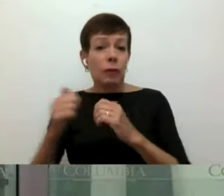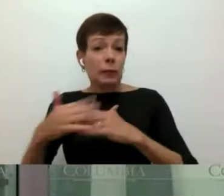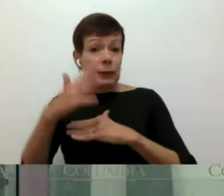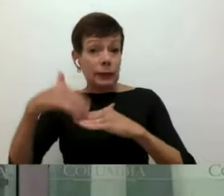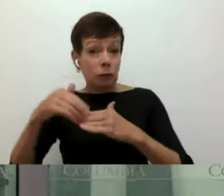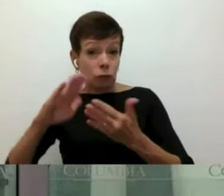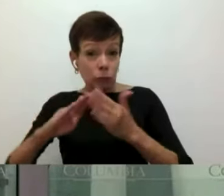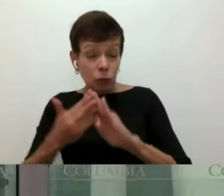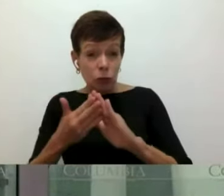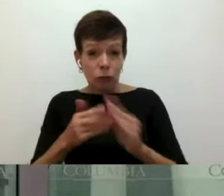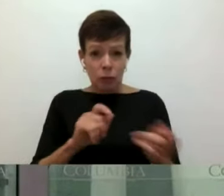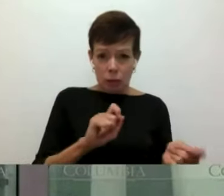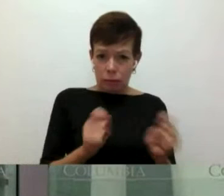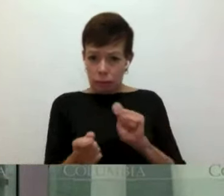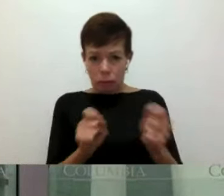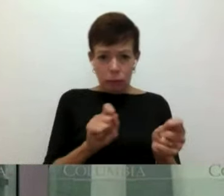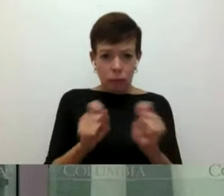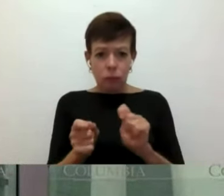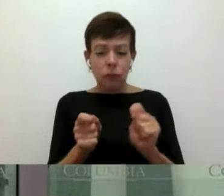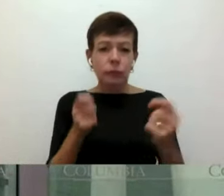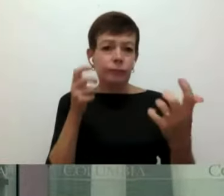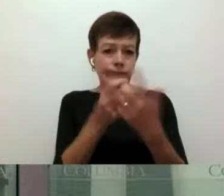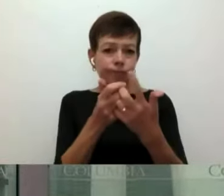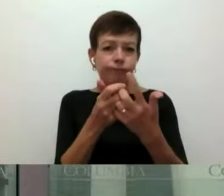and adapt our response as needed.